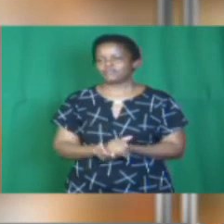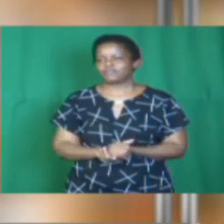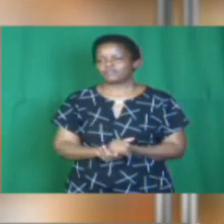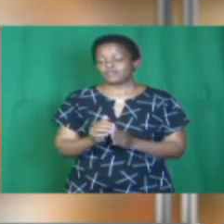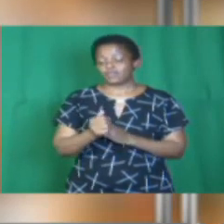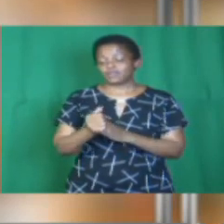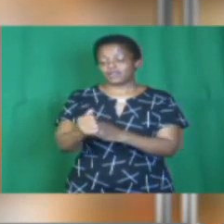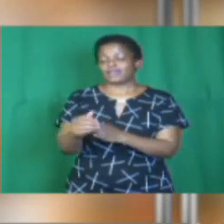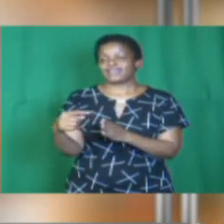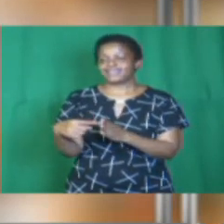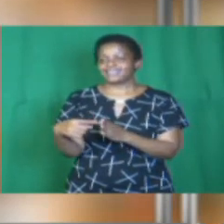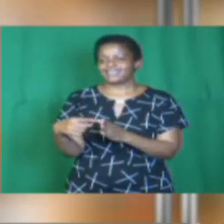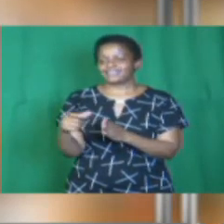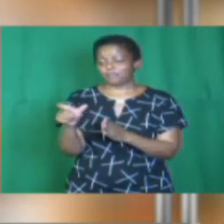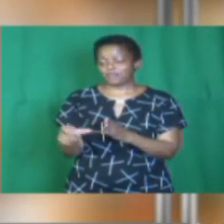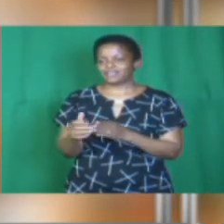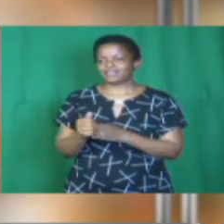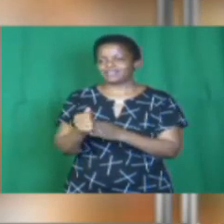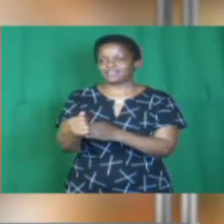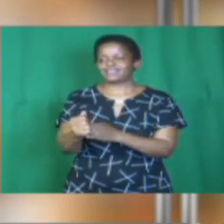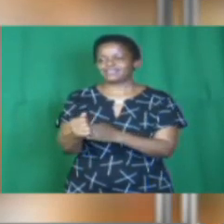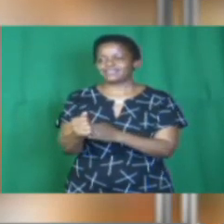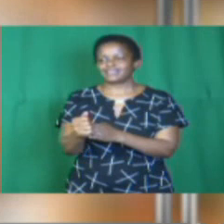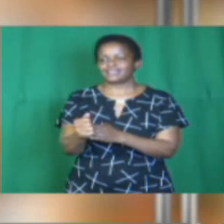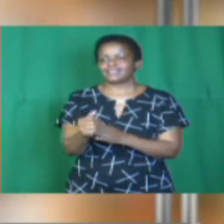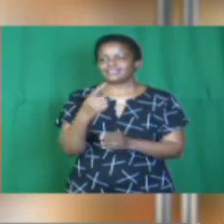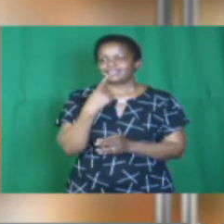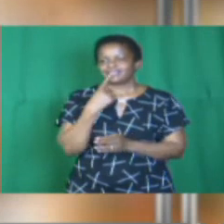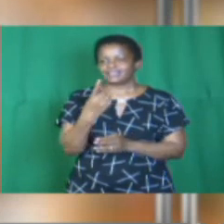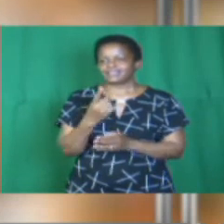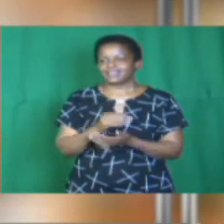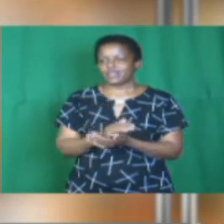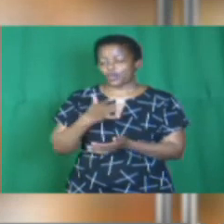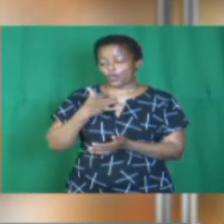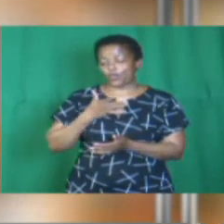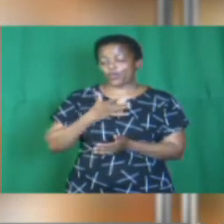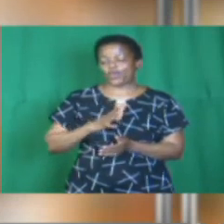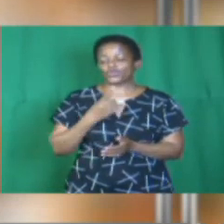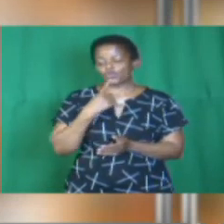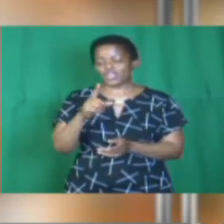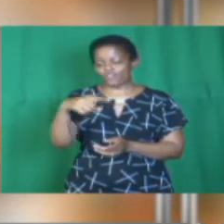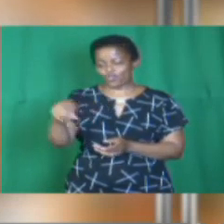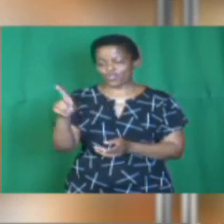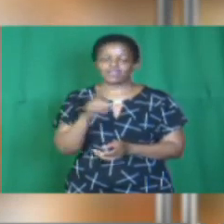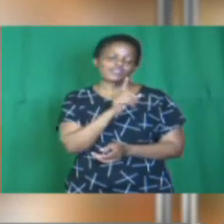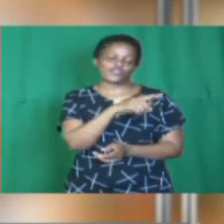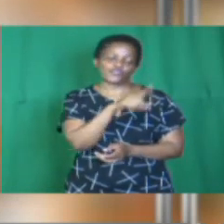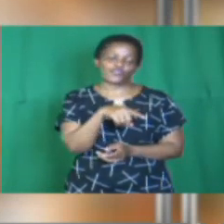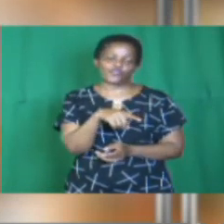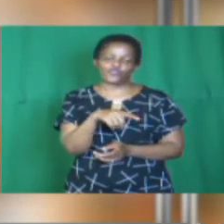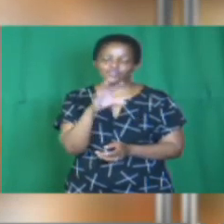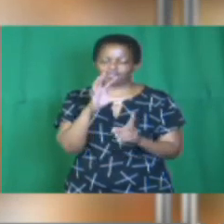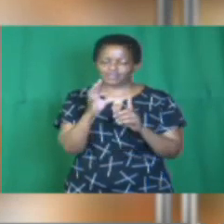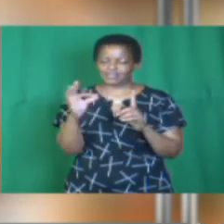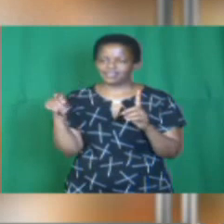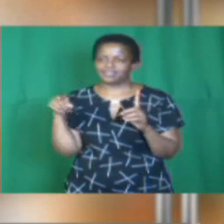director actually, it's not for the classwork, the director actually wants you to mark him if it's correct or not. Okay, let's hear